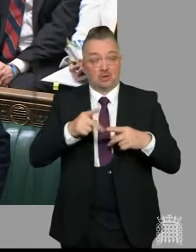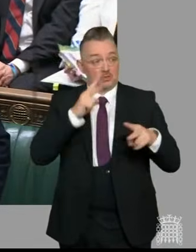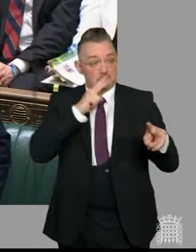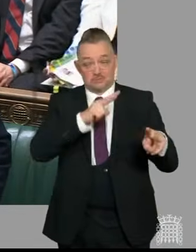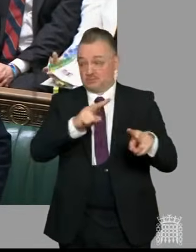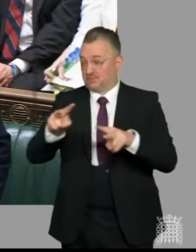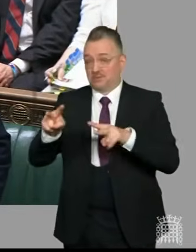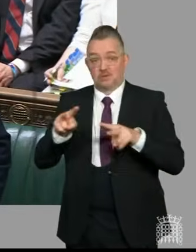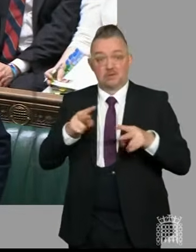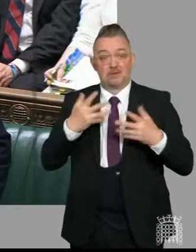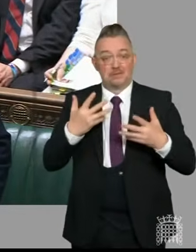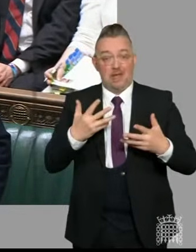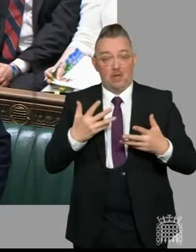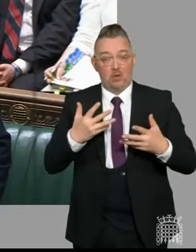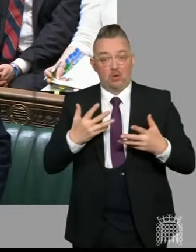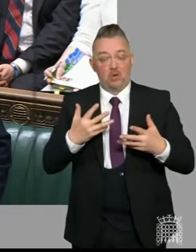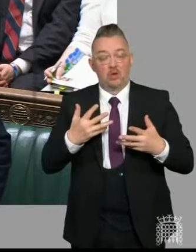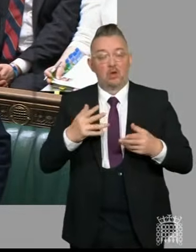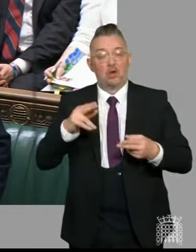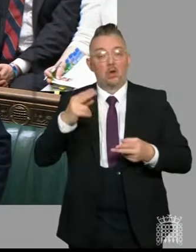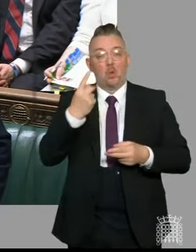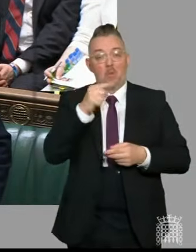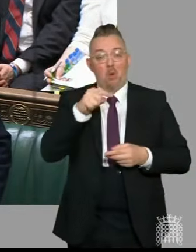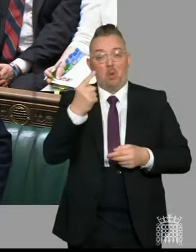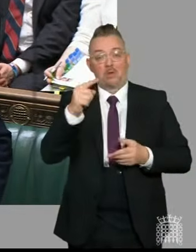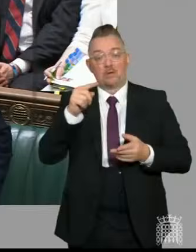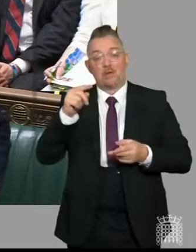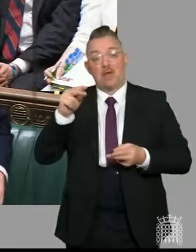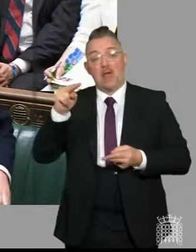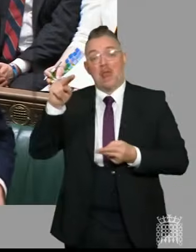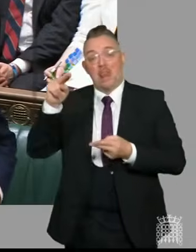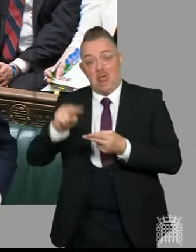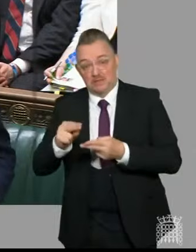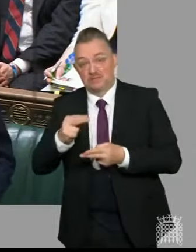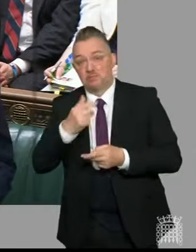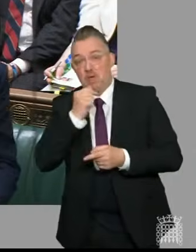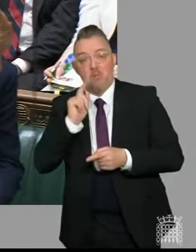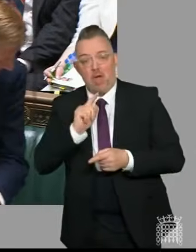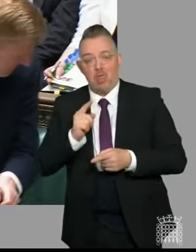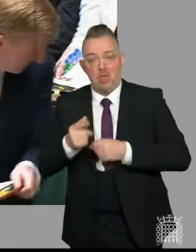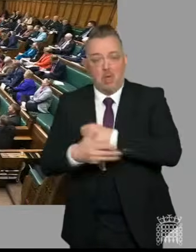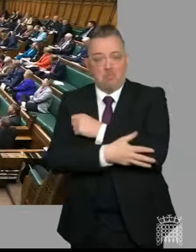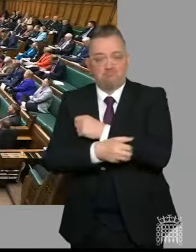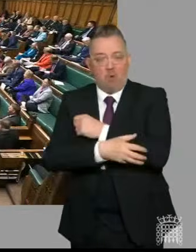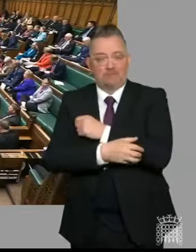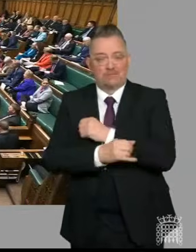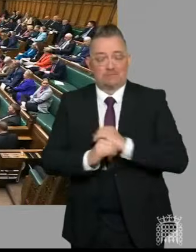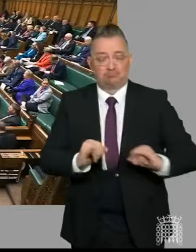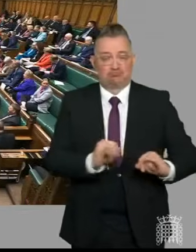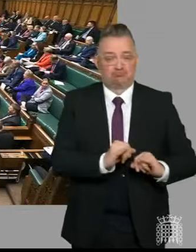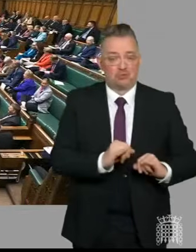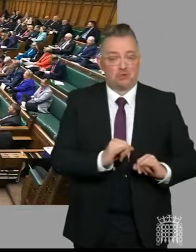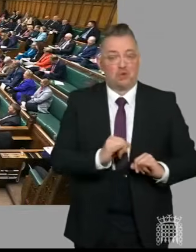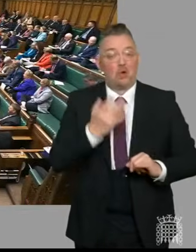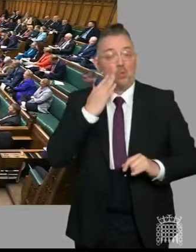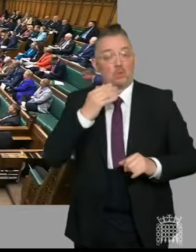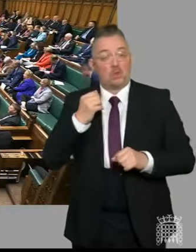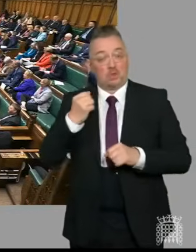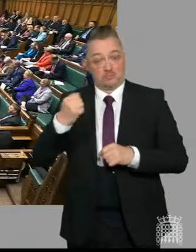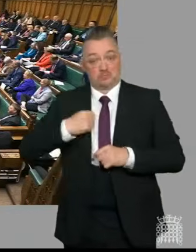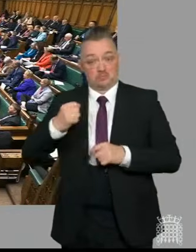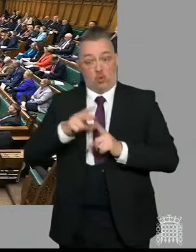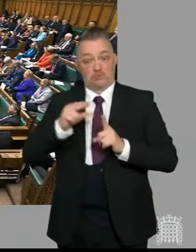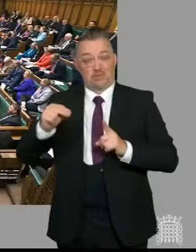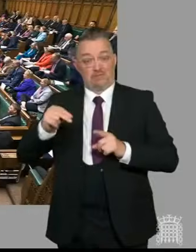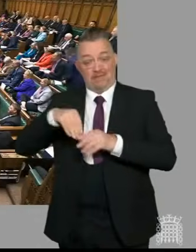1.1 million fewer people living in absolute poverty than when the Conservatives came to office. Luke Evans. Thank you, Mr. Speaker. Last week